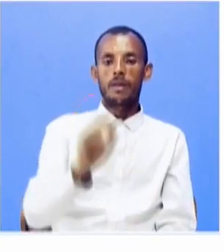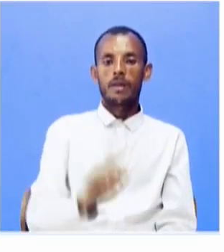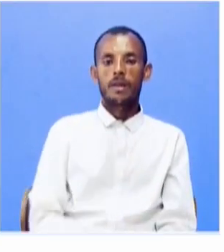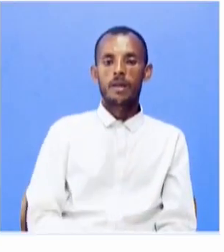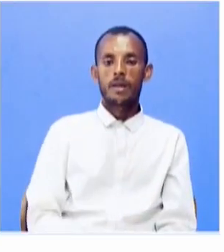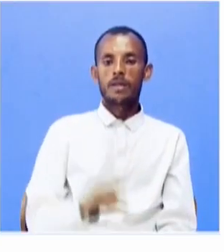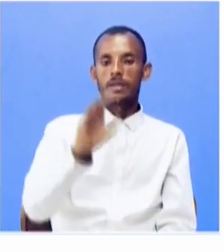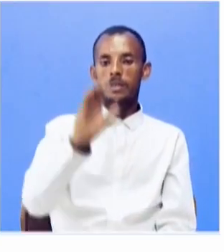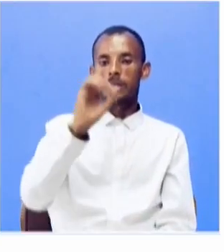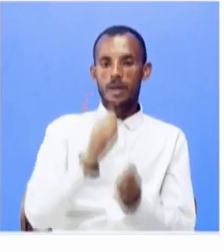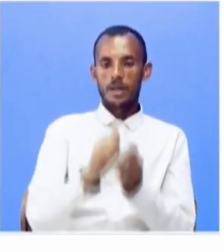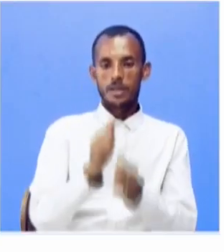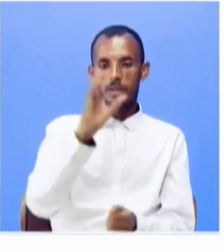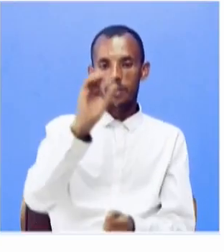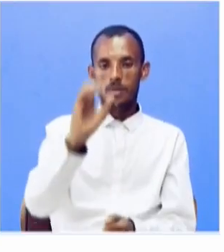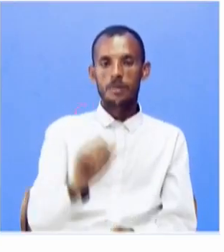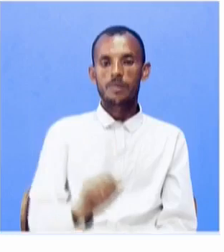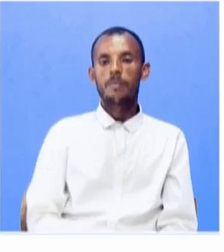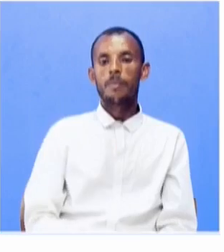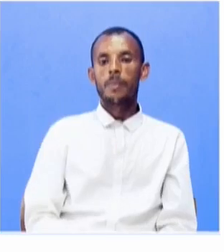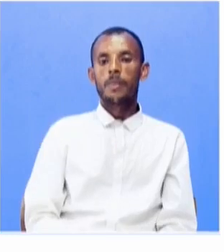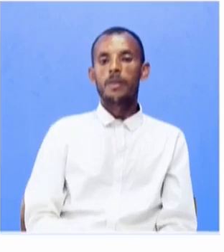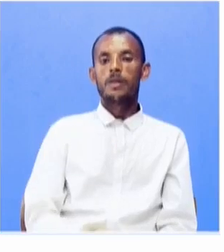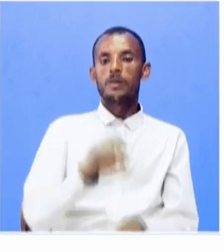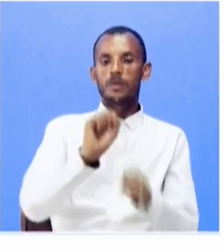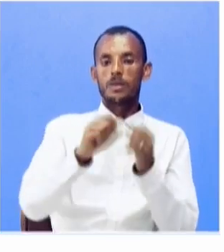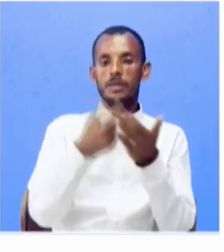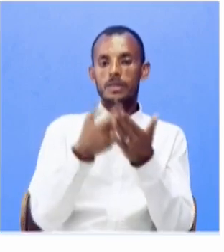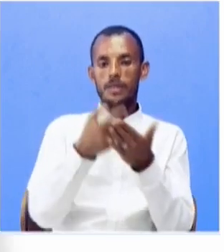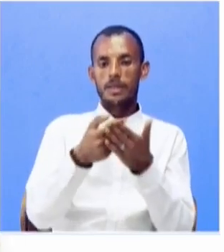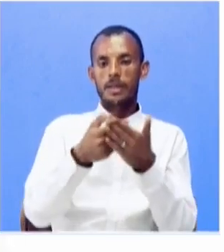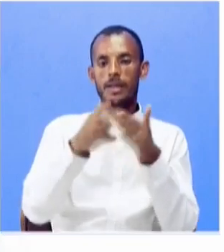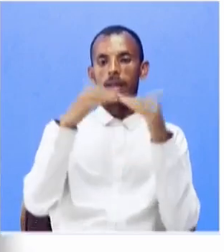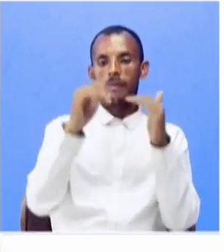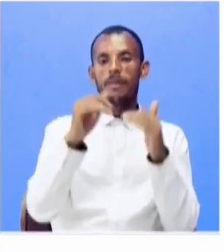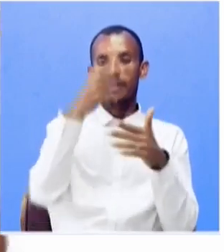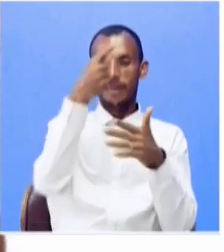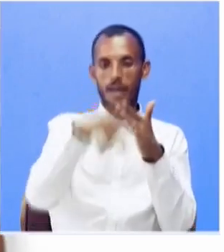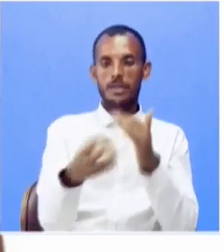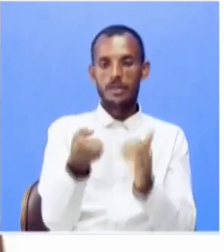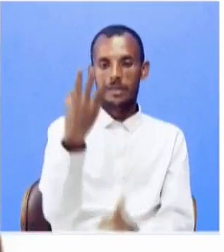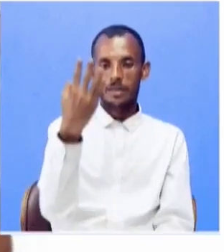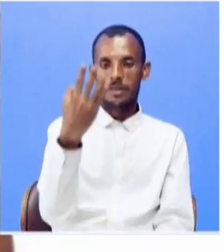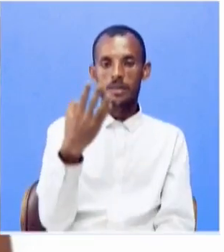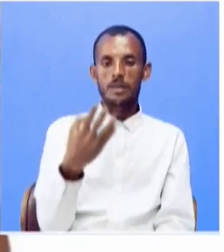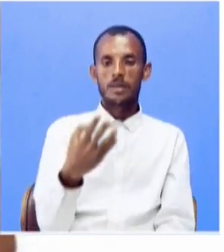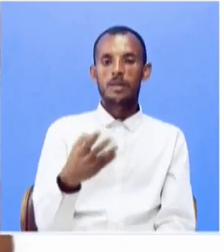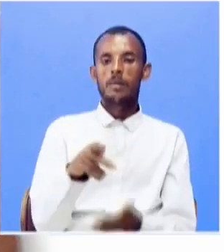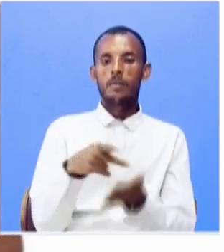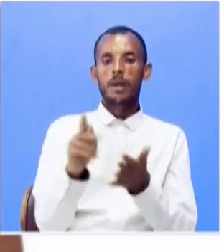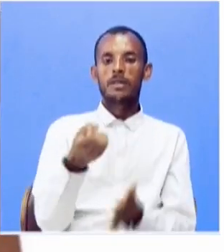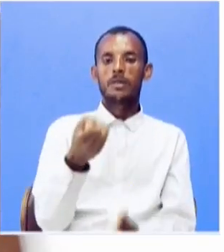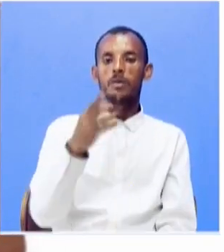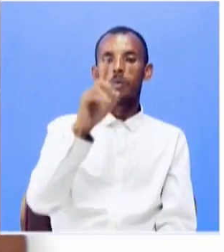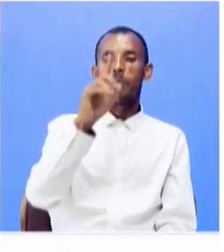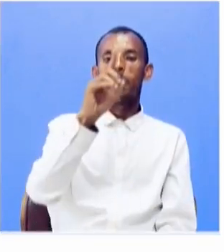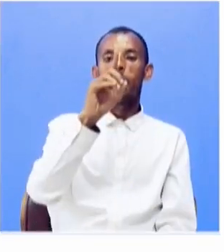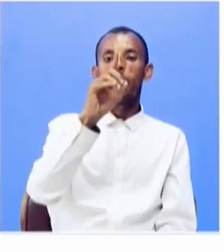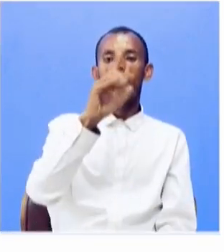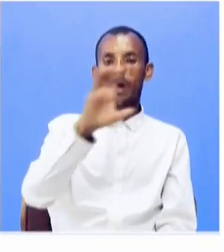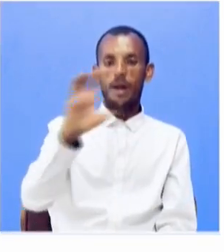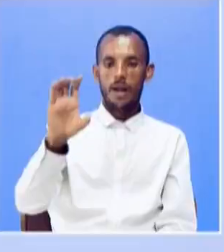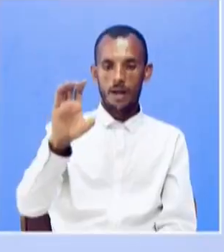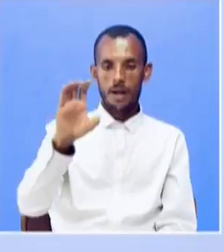1,050. 0 cancel out again this one. So on this interval, the tax paid will be this. It